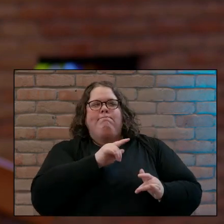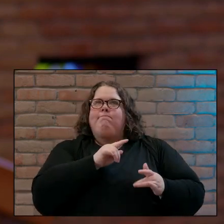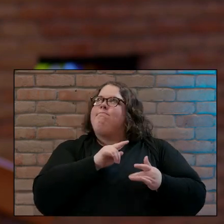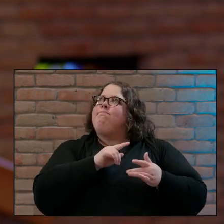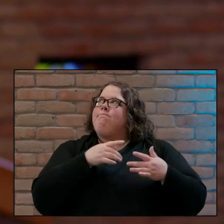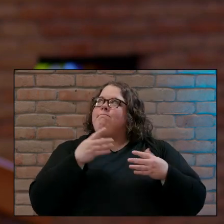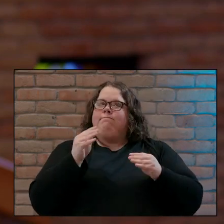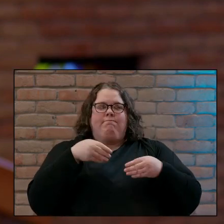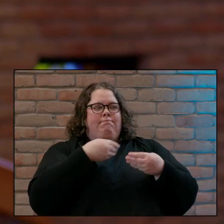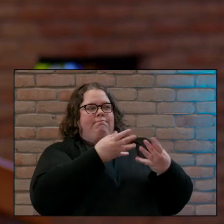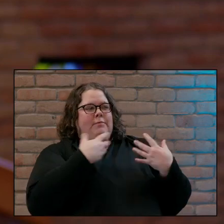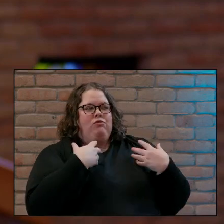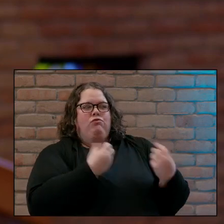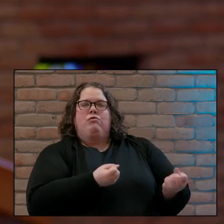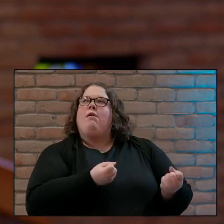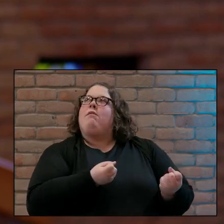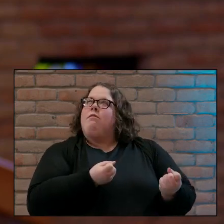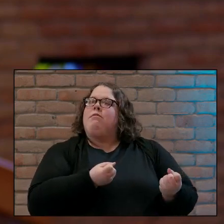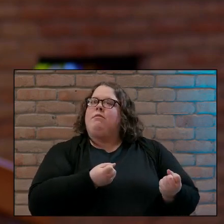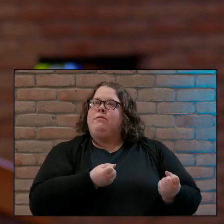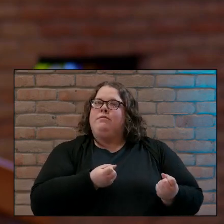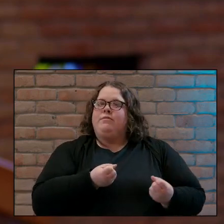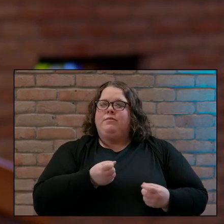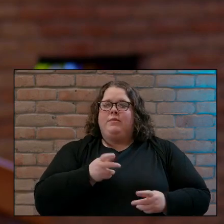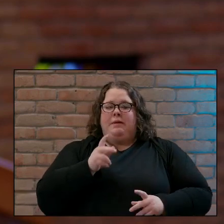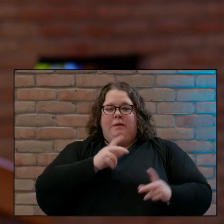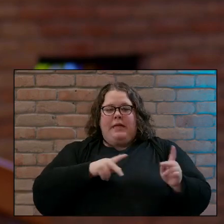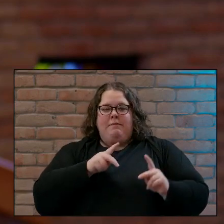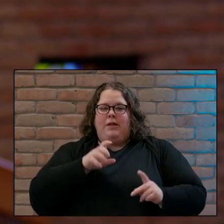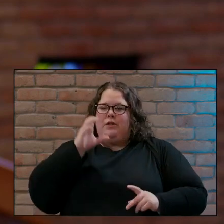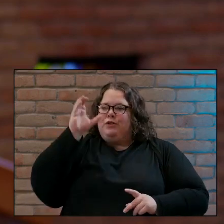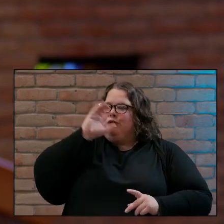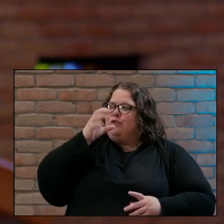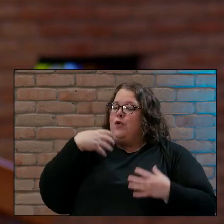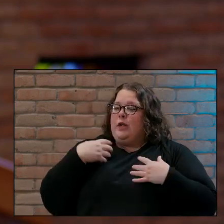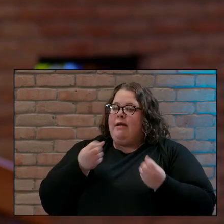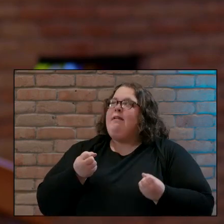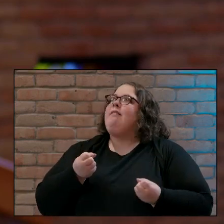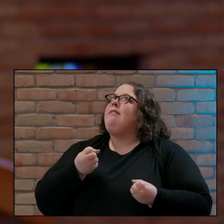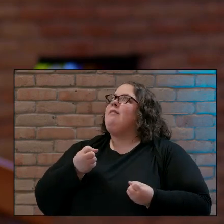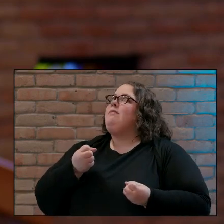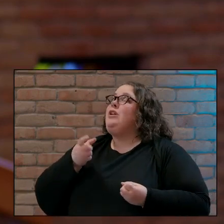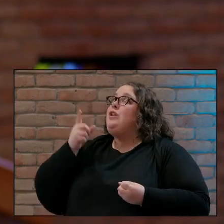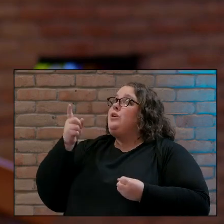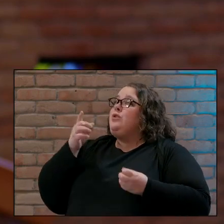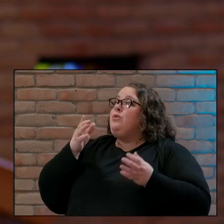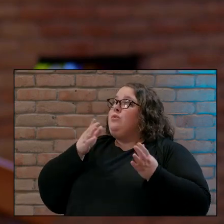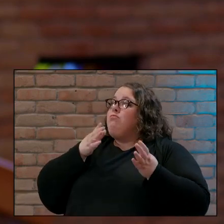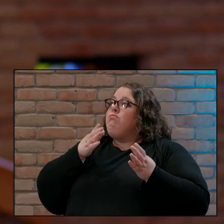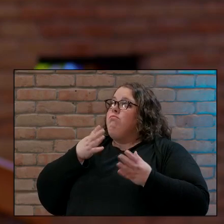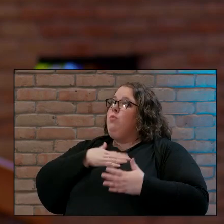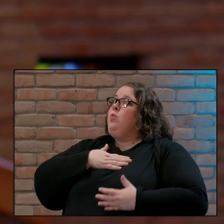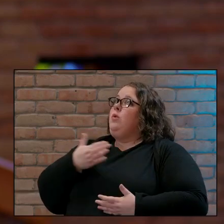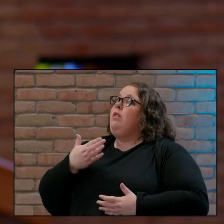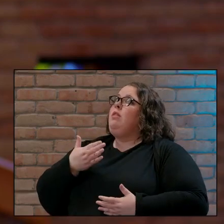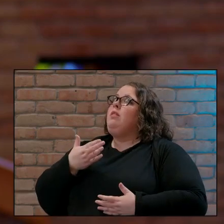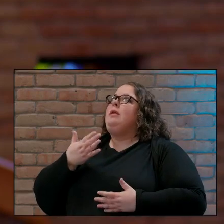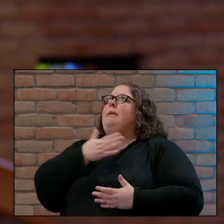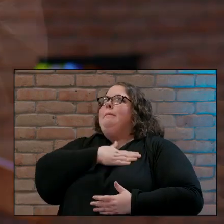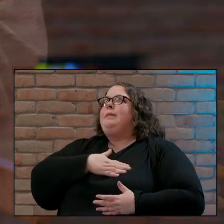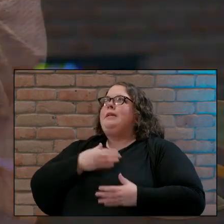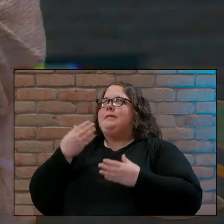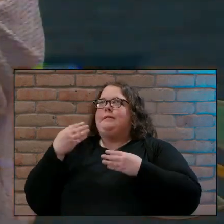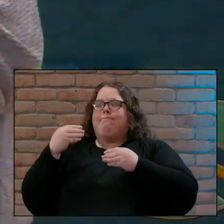in this time of trial. For those who are seeking healing, grant that healing to them if that is your will, but remind them always of